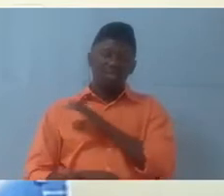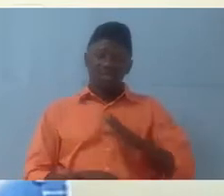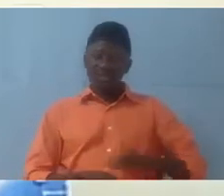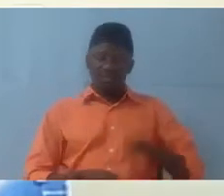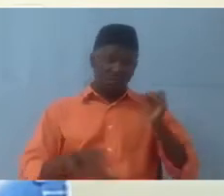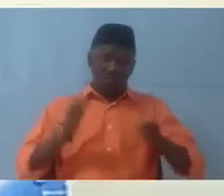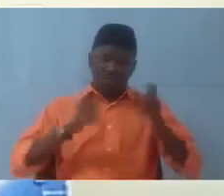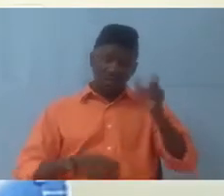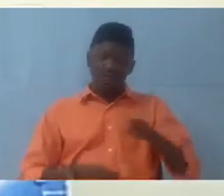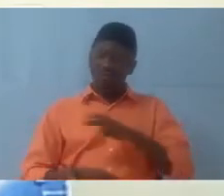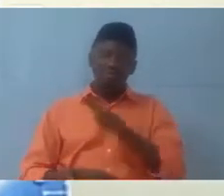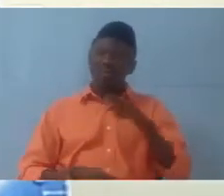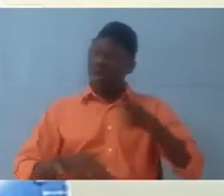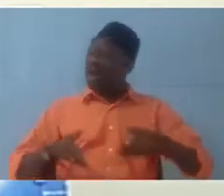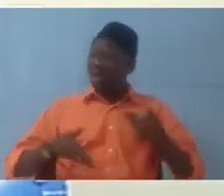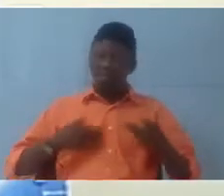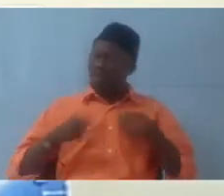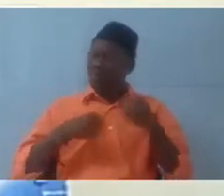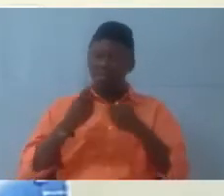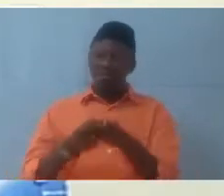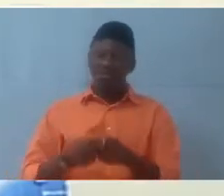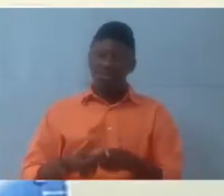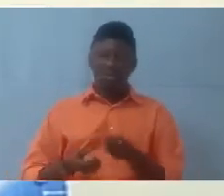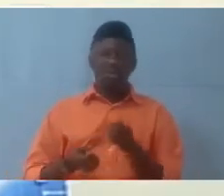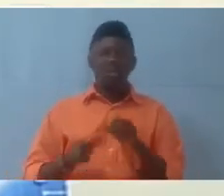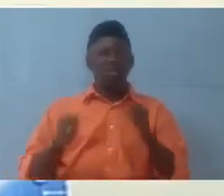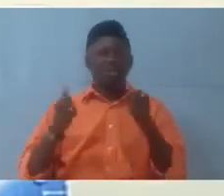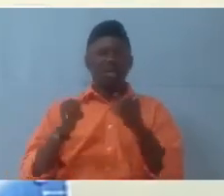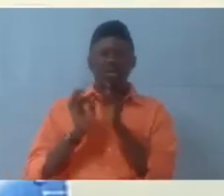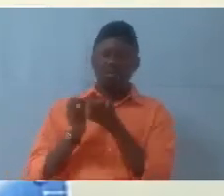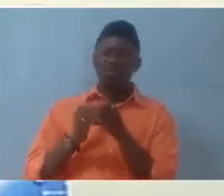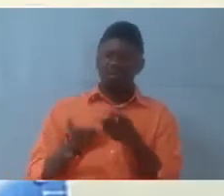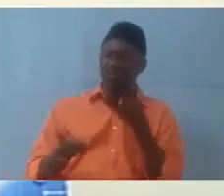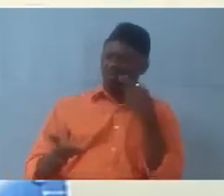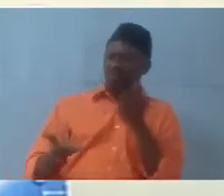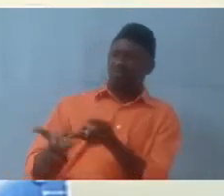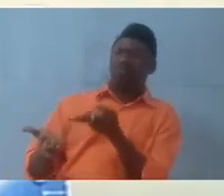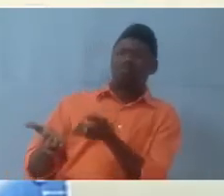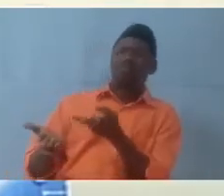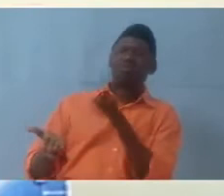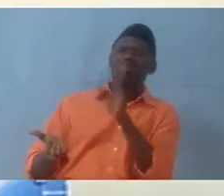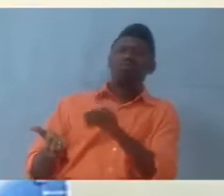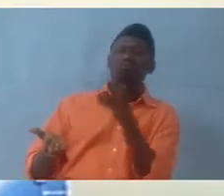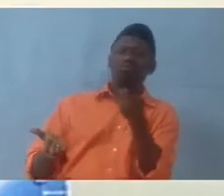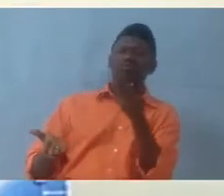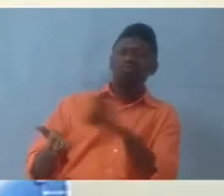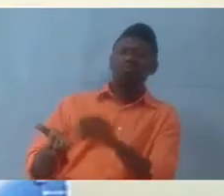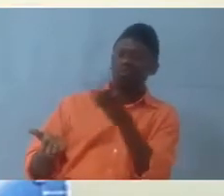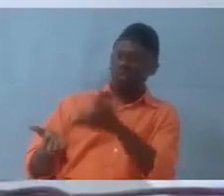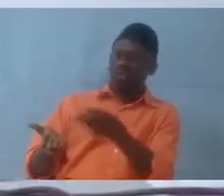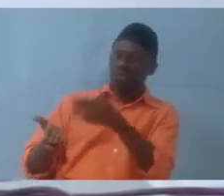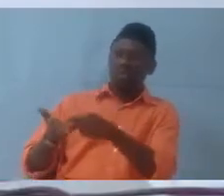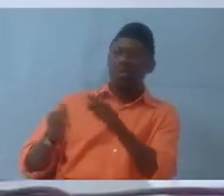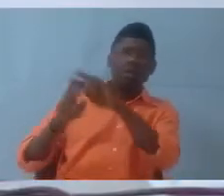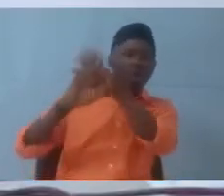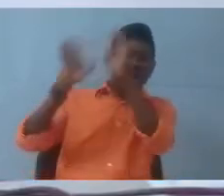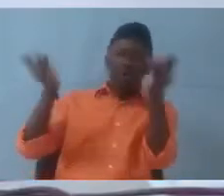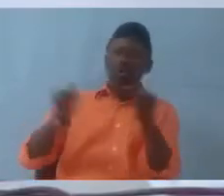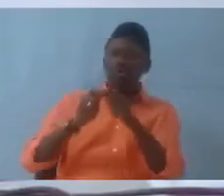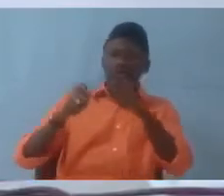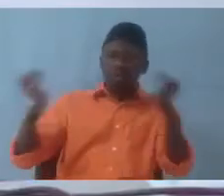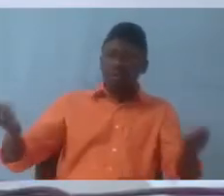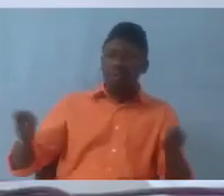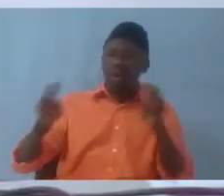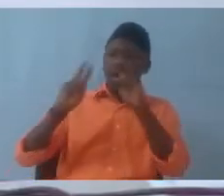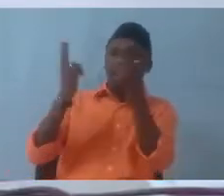contanuton. So he started telling me that look what you have done. Ci la ma wane ma xolal li nga def. See the headlines in all these newspapers. Setal nak